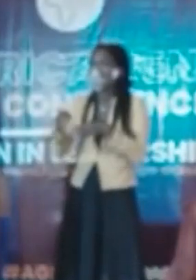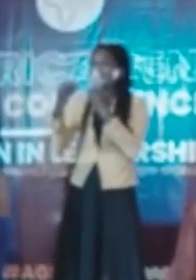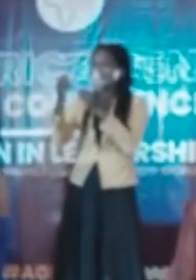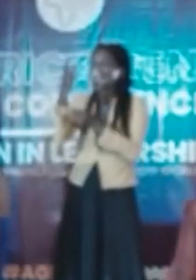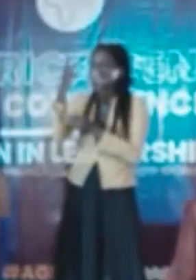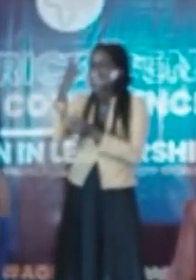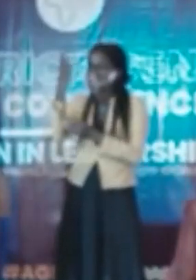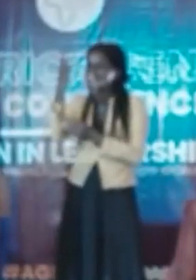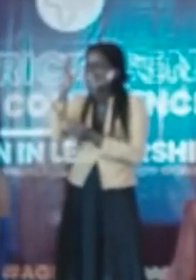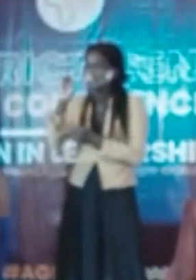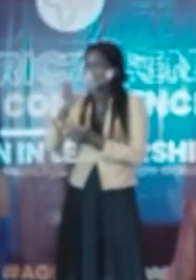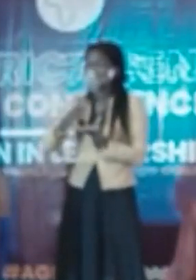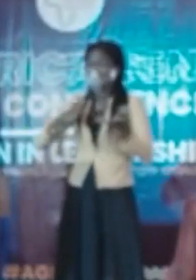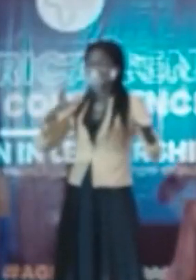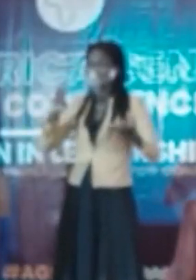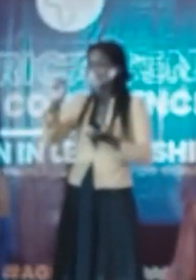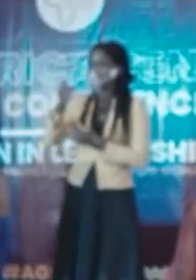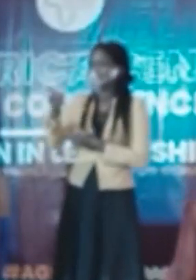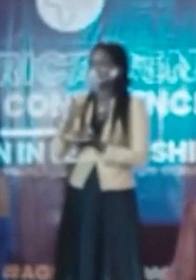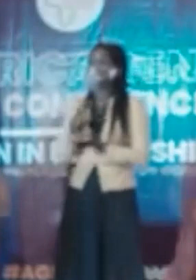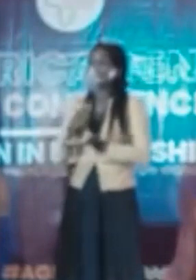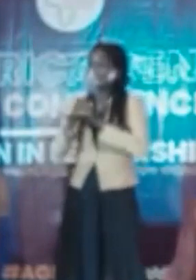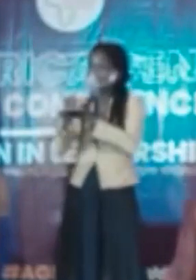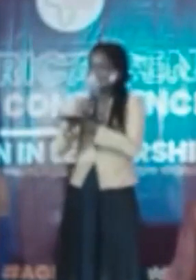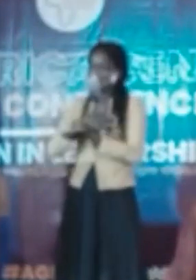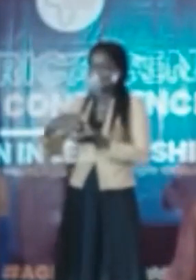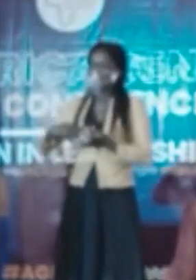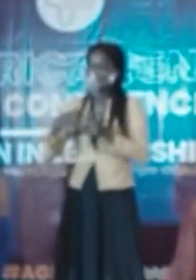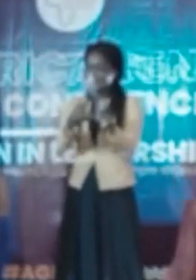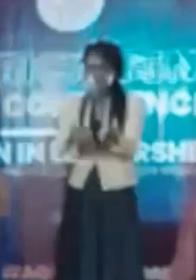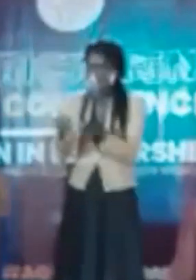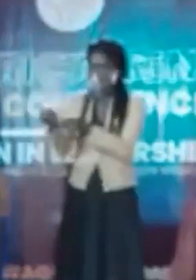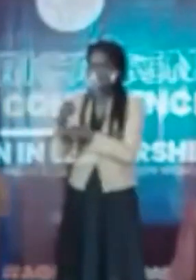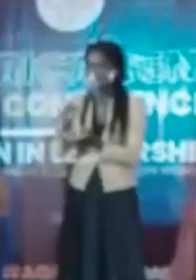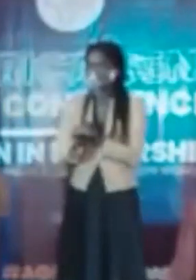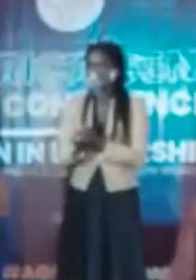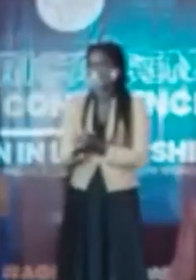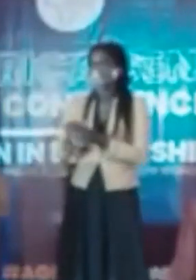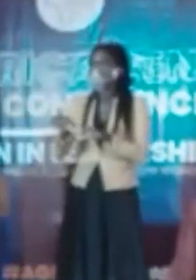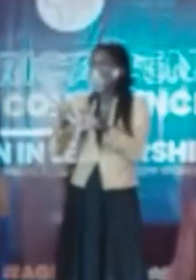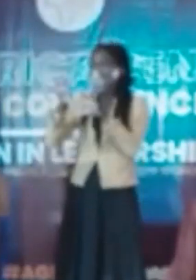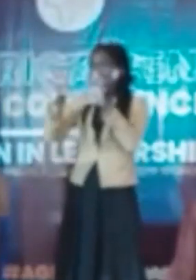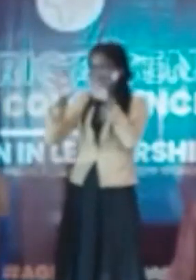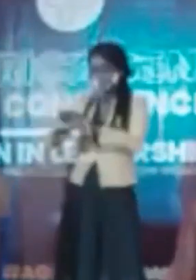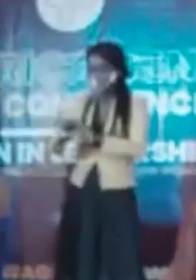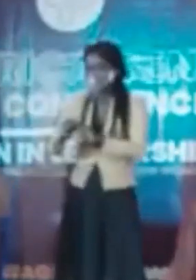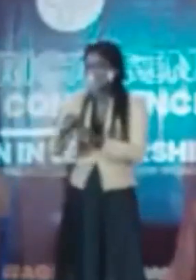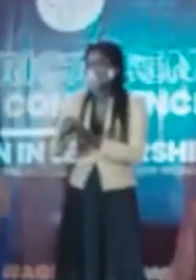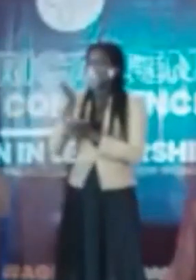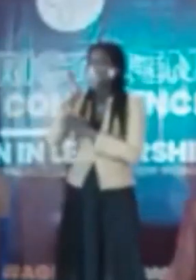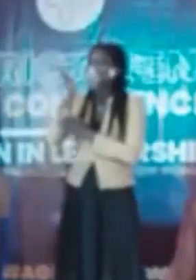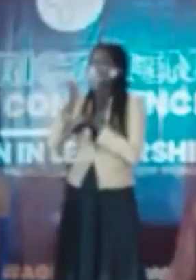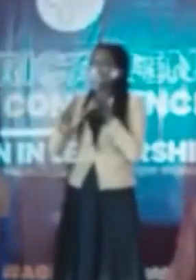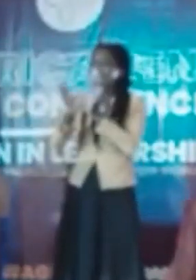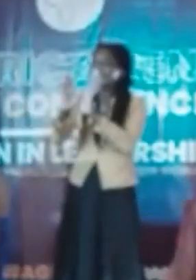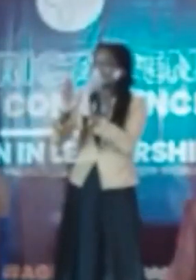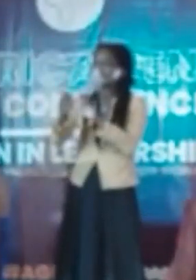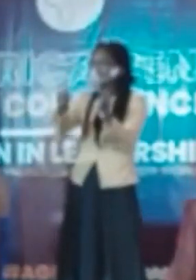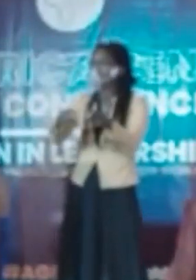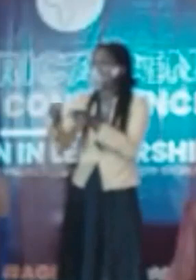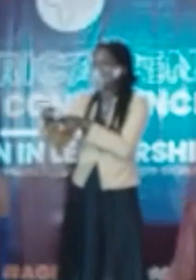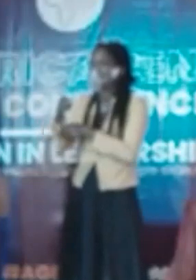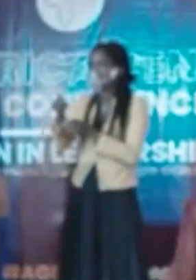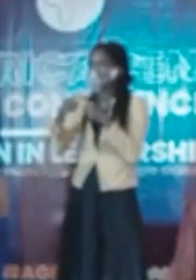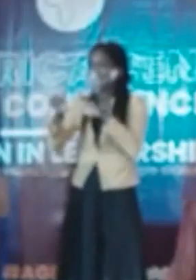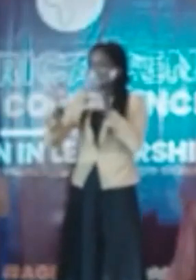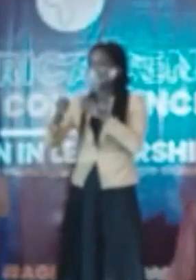340 million, aims at helping the women farmers adopt modern green technologies in farming and finding